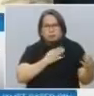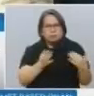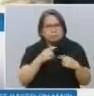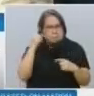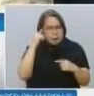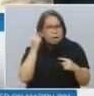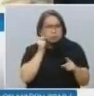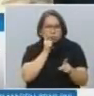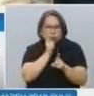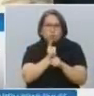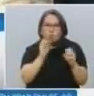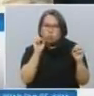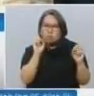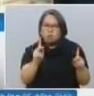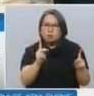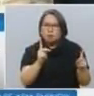be